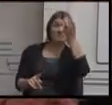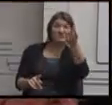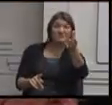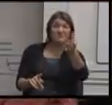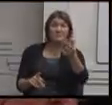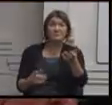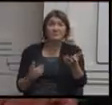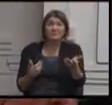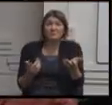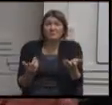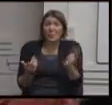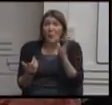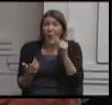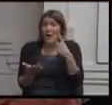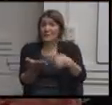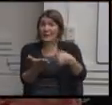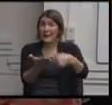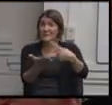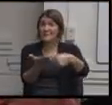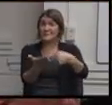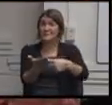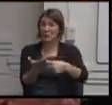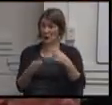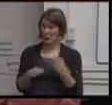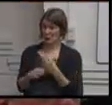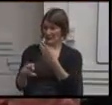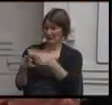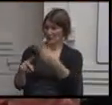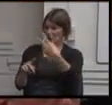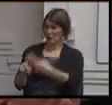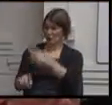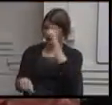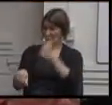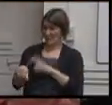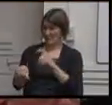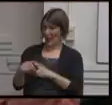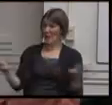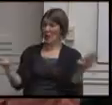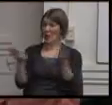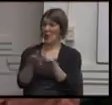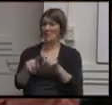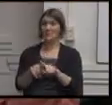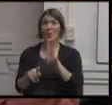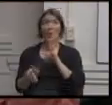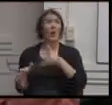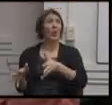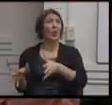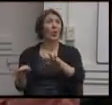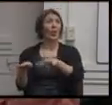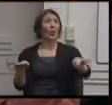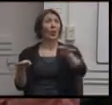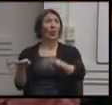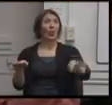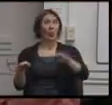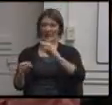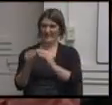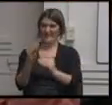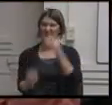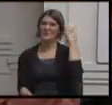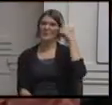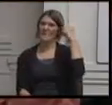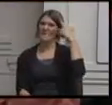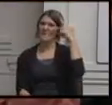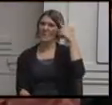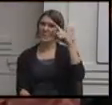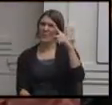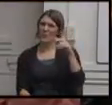there are any sacred lambs when you're talking about closing or thinking about potentially closing